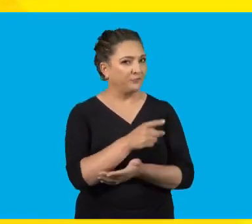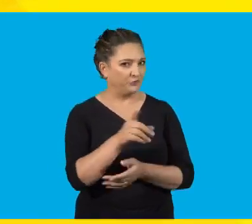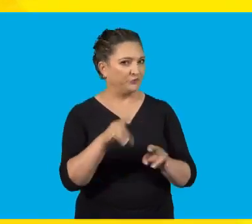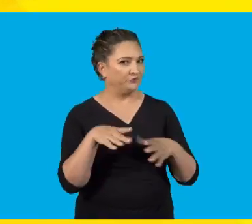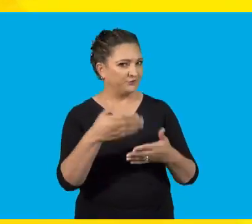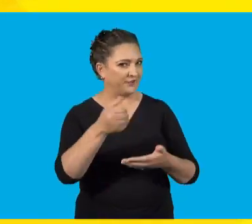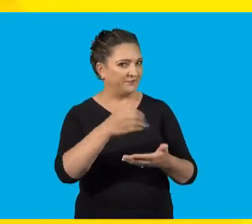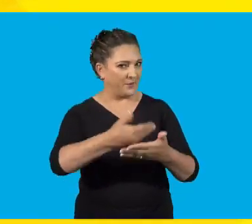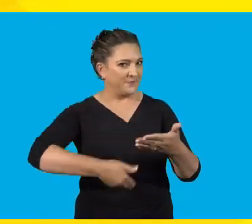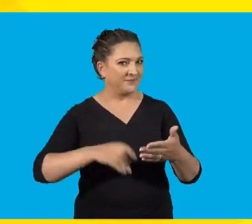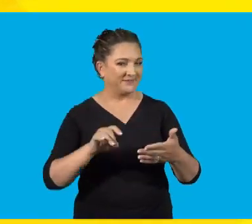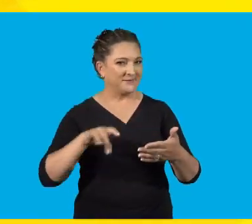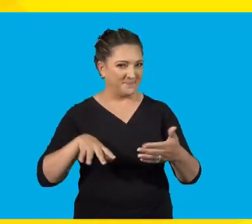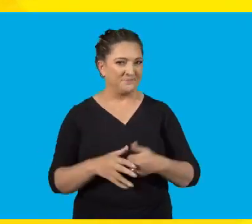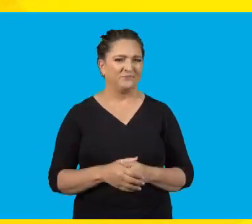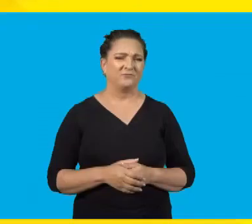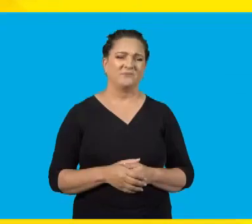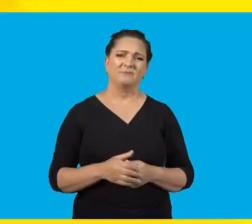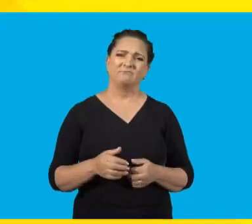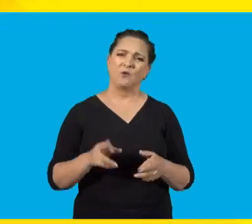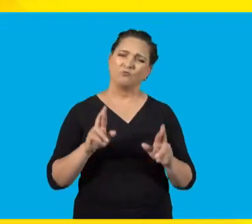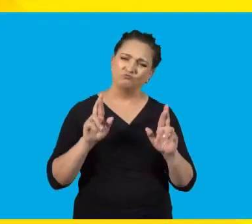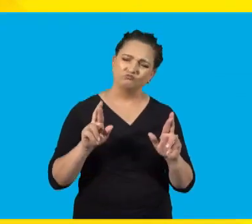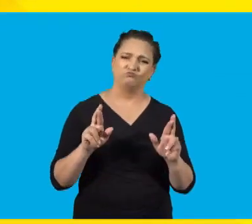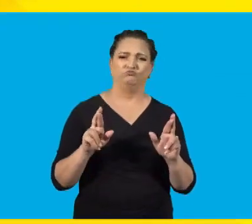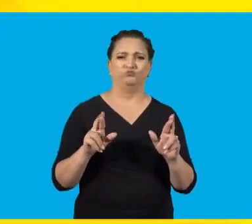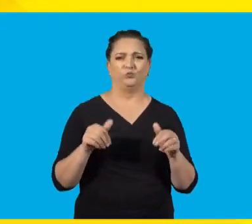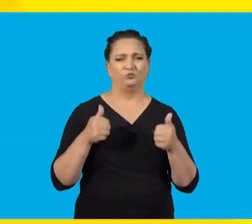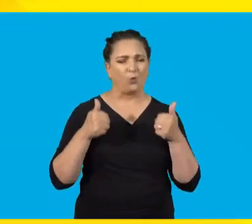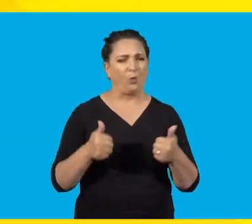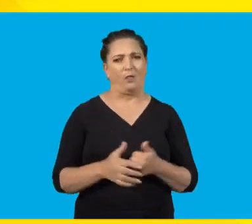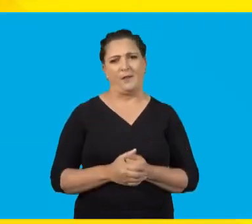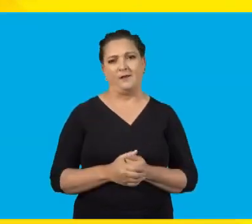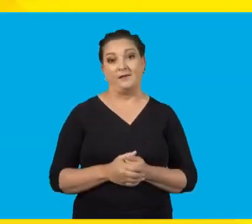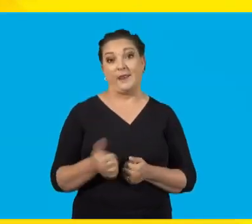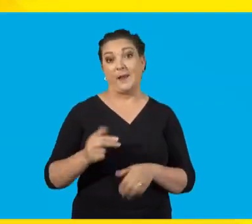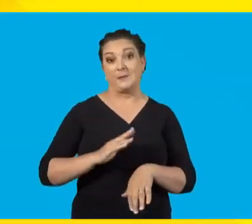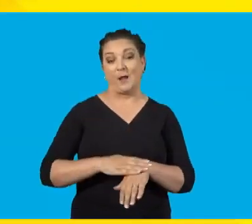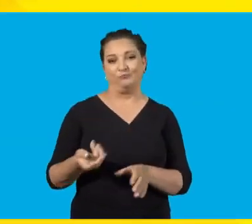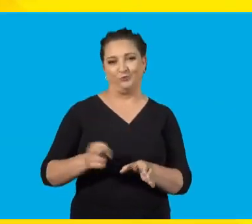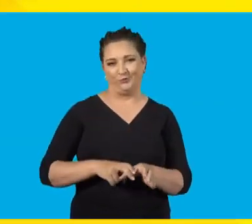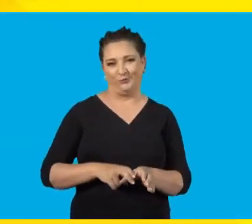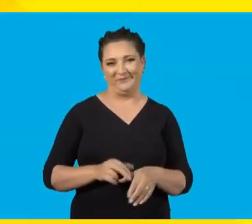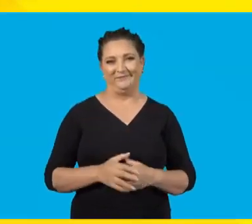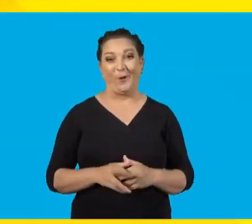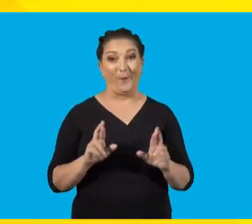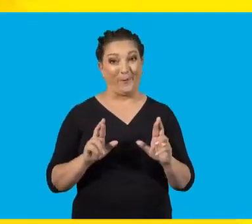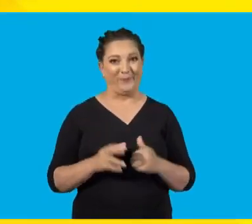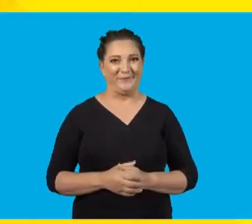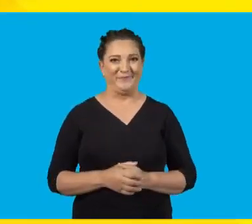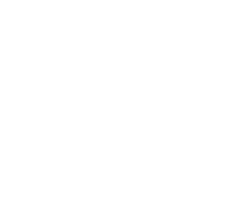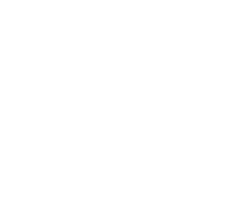your question papers in the exam setting. I want to wish you well, and I hope that you will join me next time.